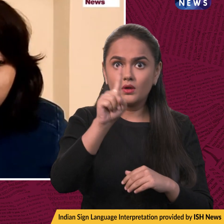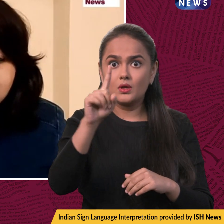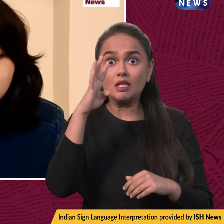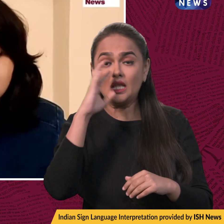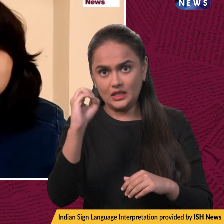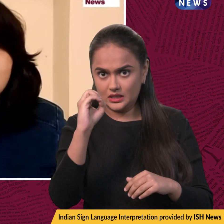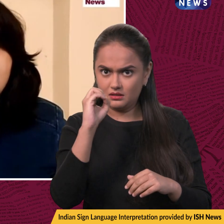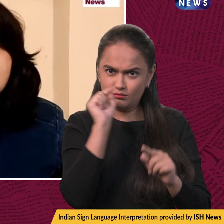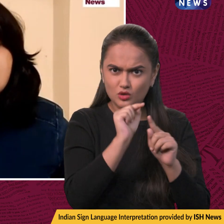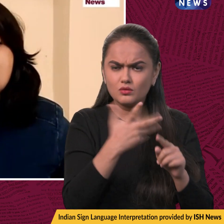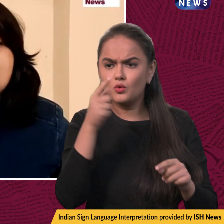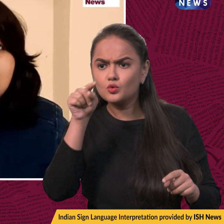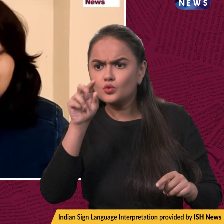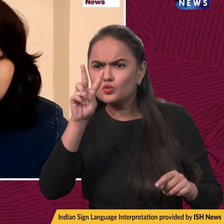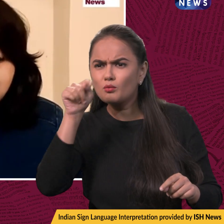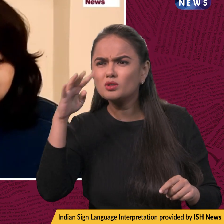1,190 points or